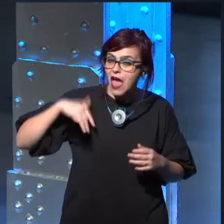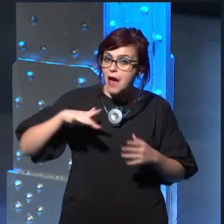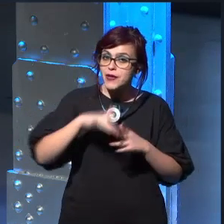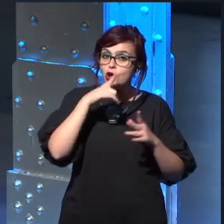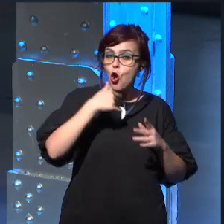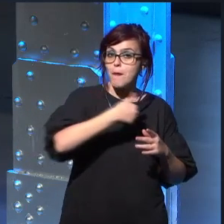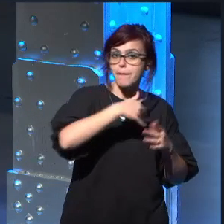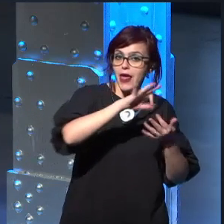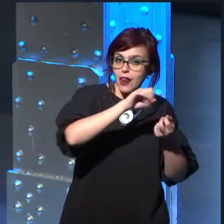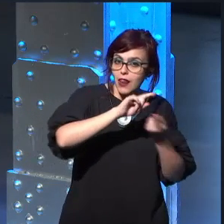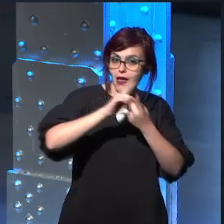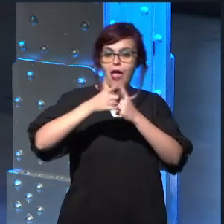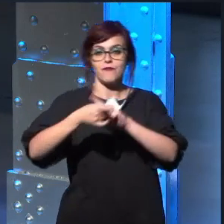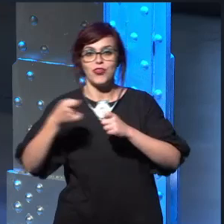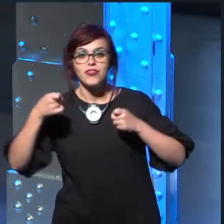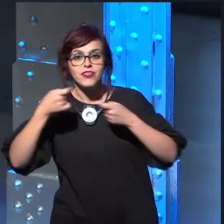We'll have to wait and see, I guess.